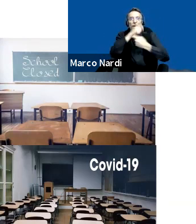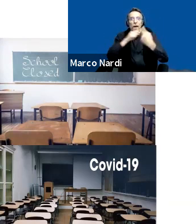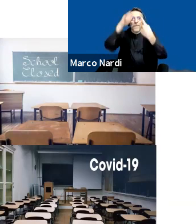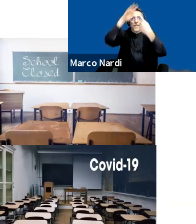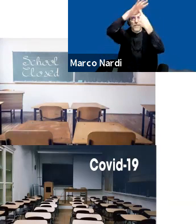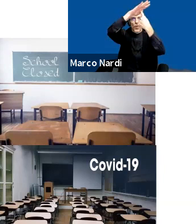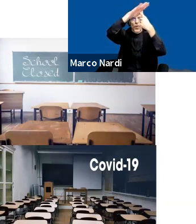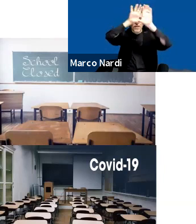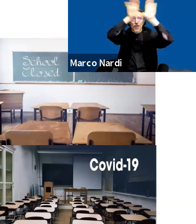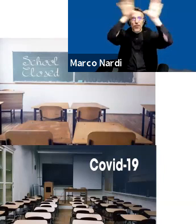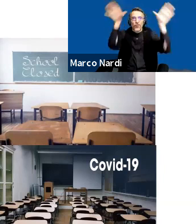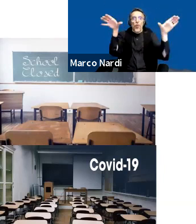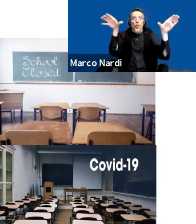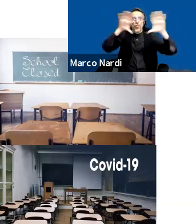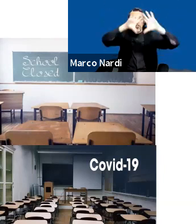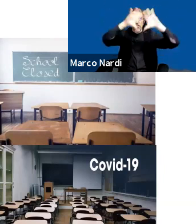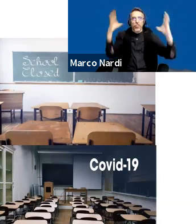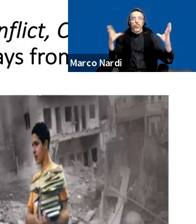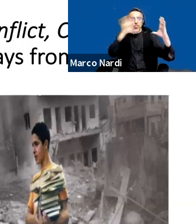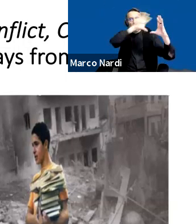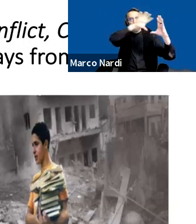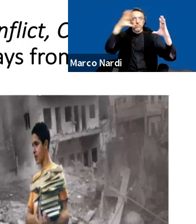the recent period.